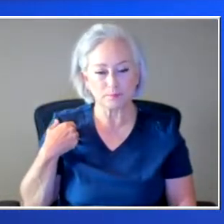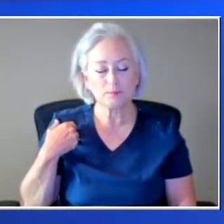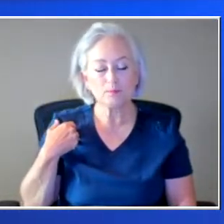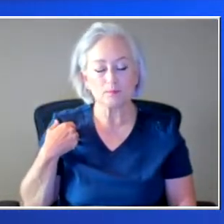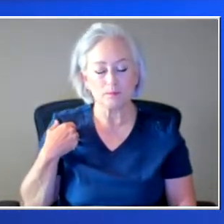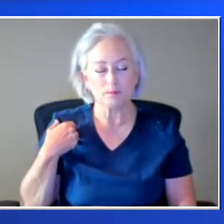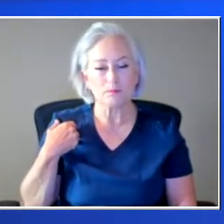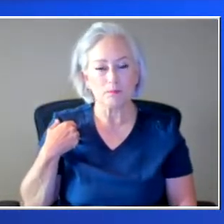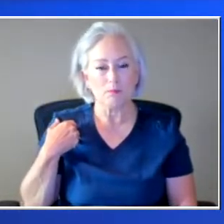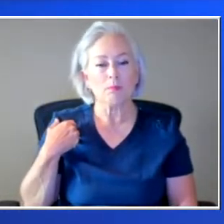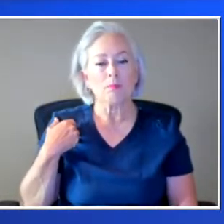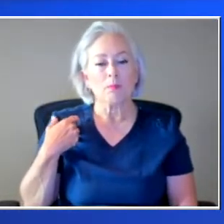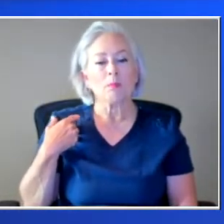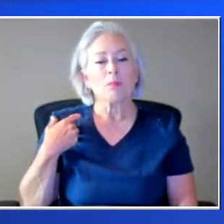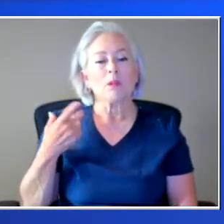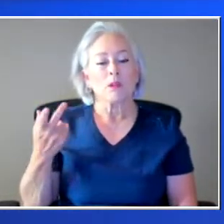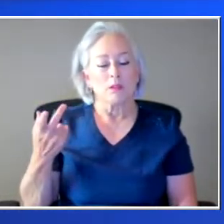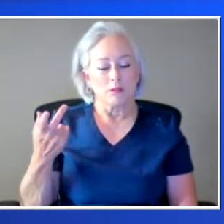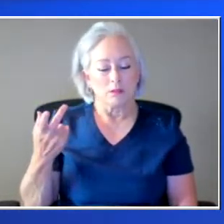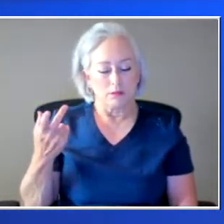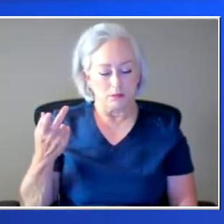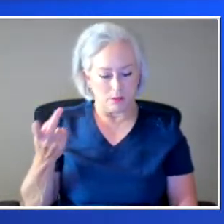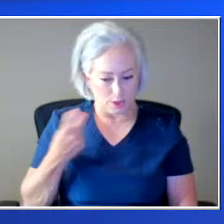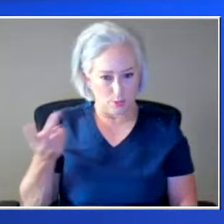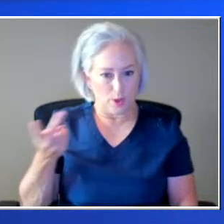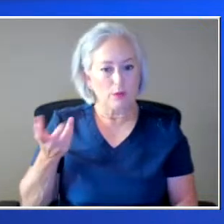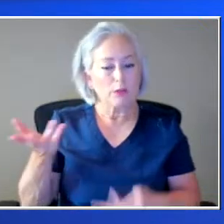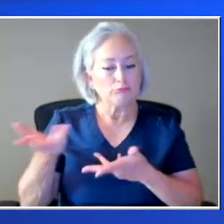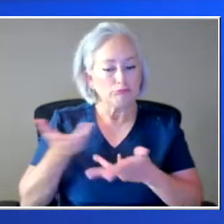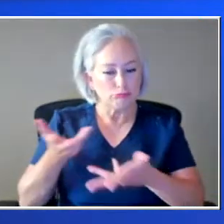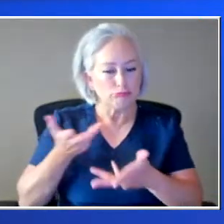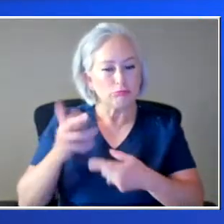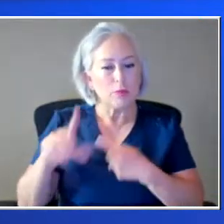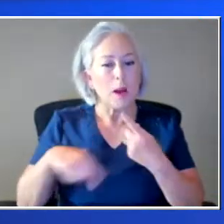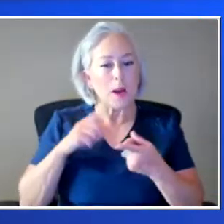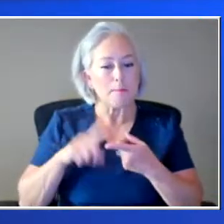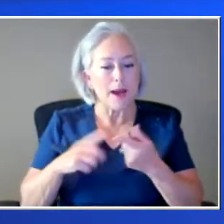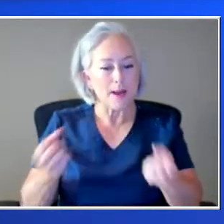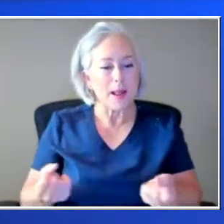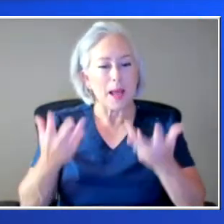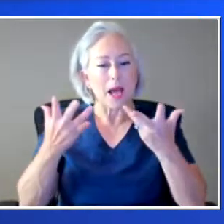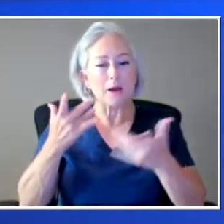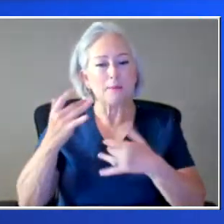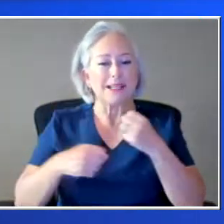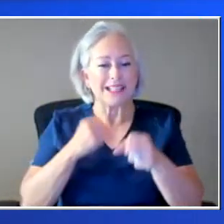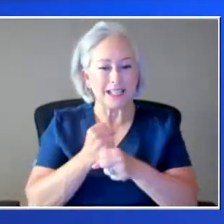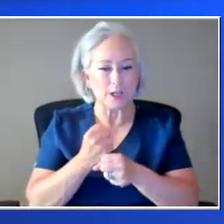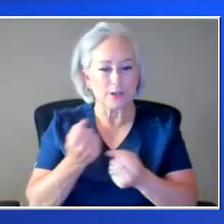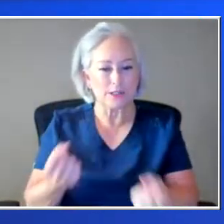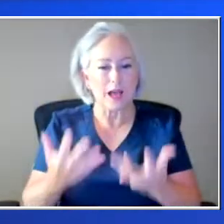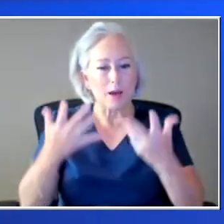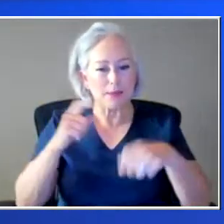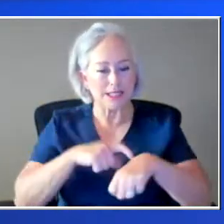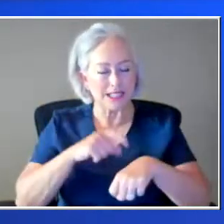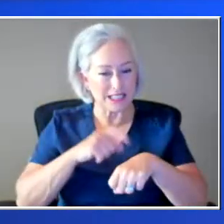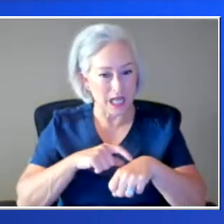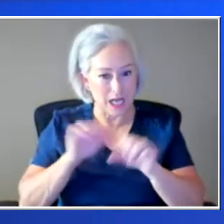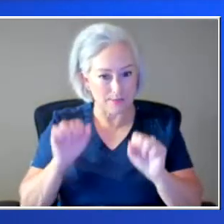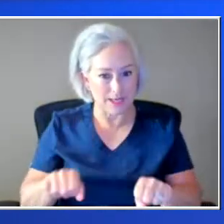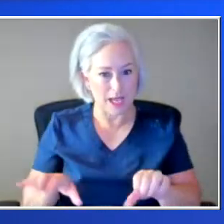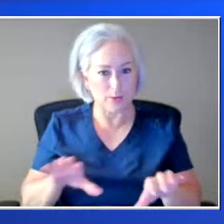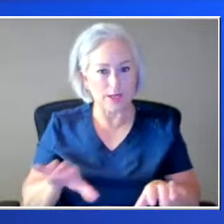have conversations, as Dr. McGurk said, about, you know, how many years can we get, how much time can we get. I'm no longer having